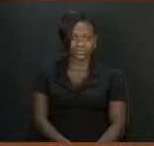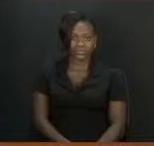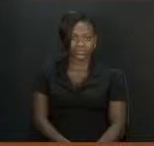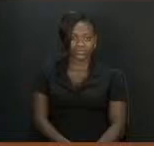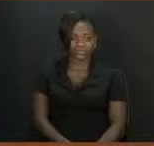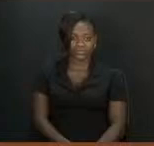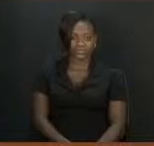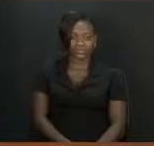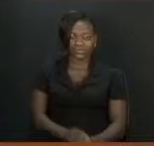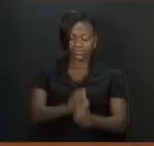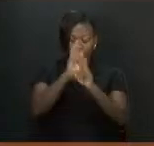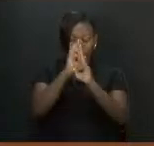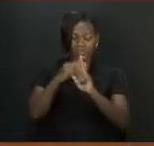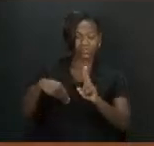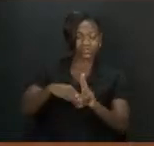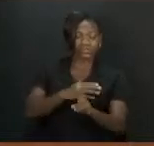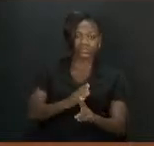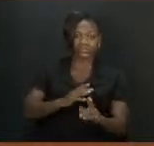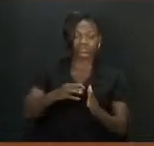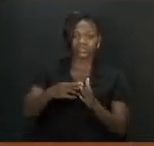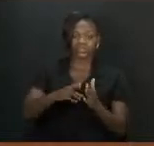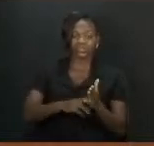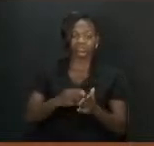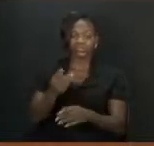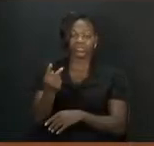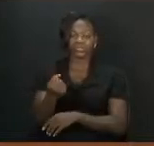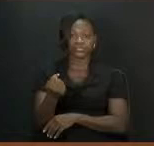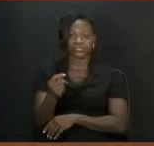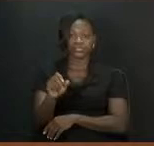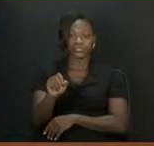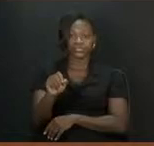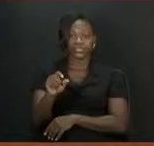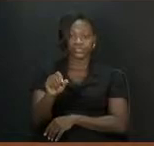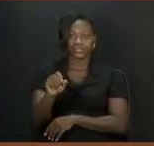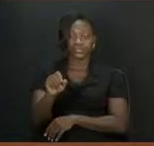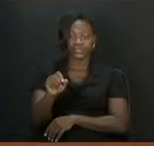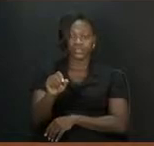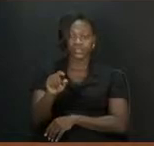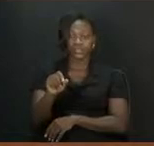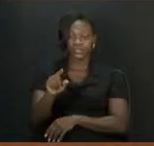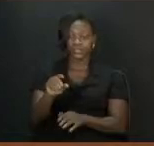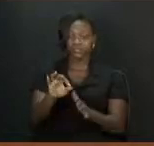Honourable members, the official report of Tuesday, 11th day of February